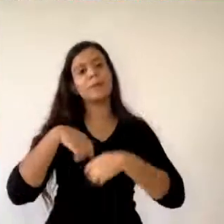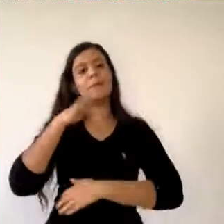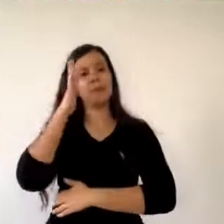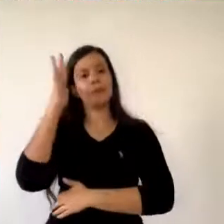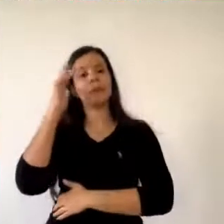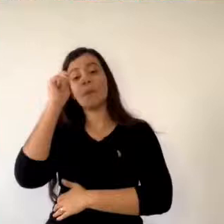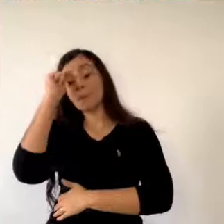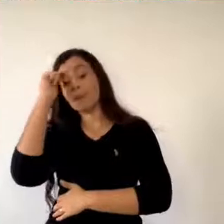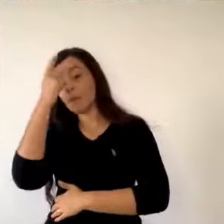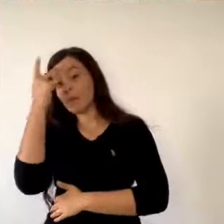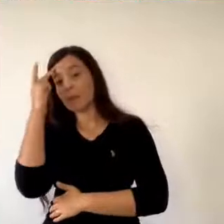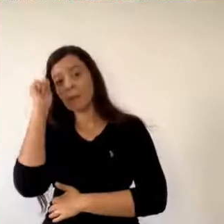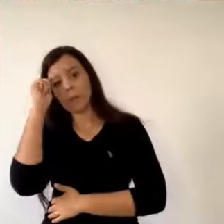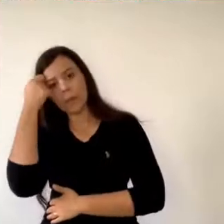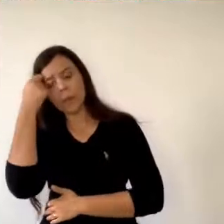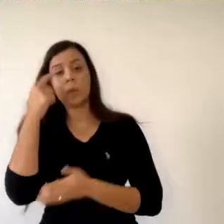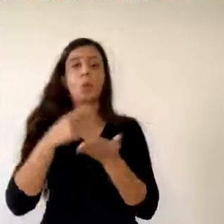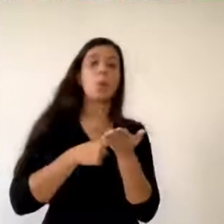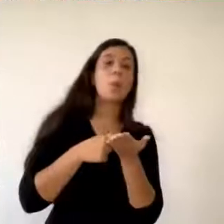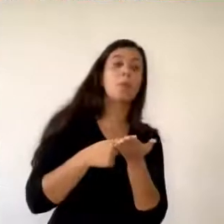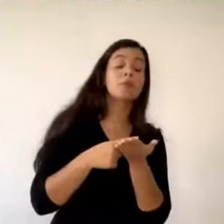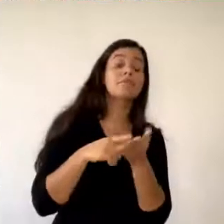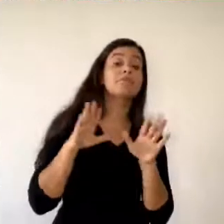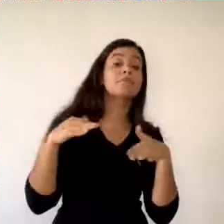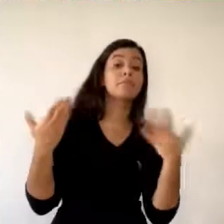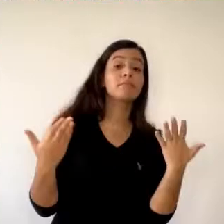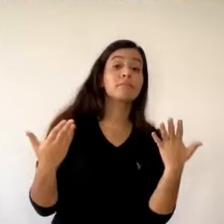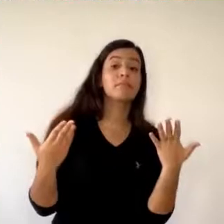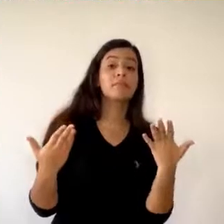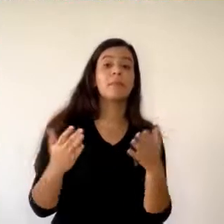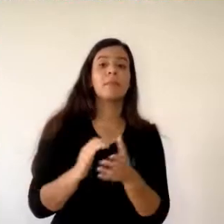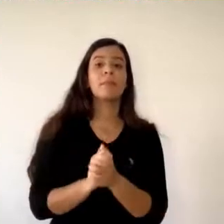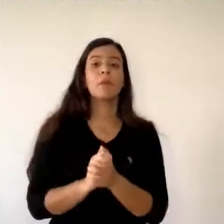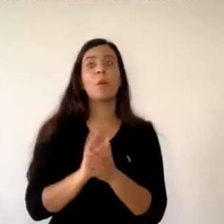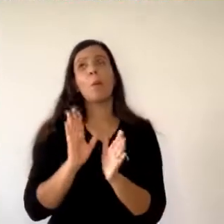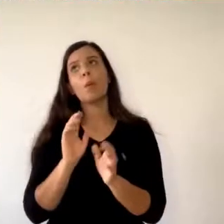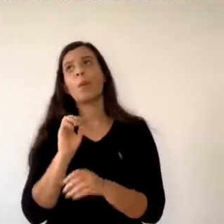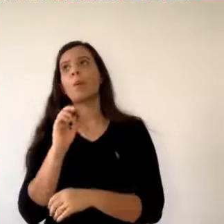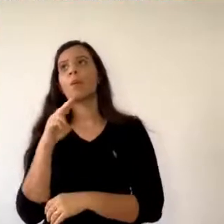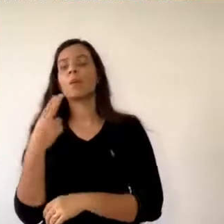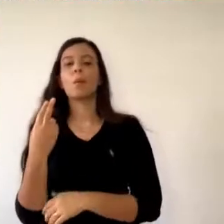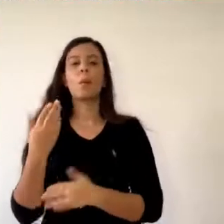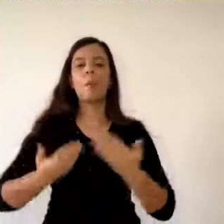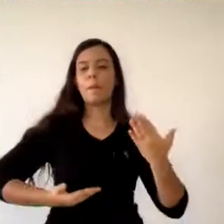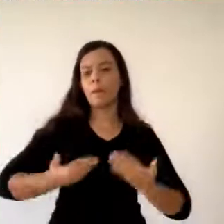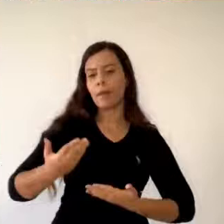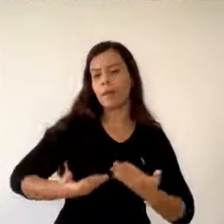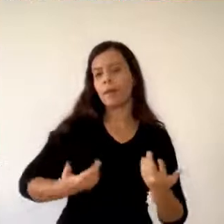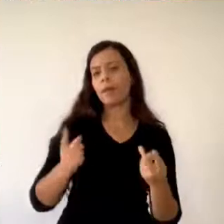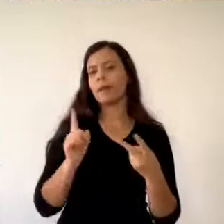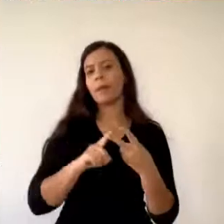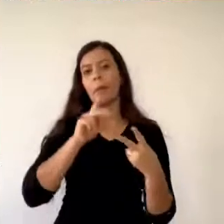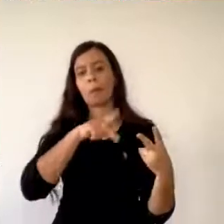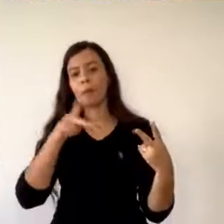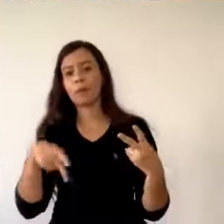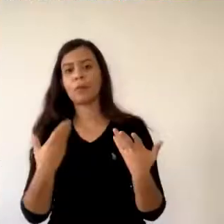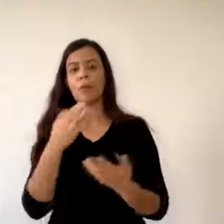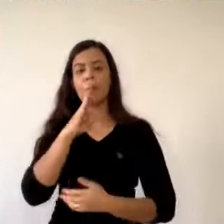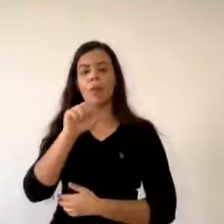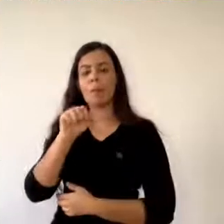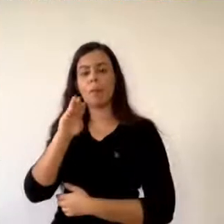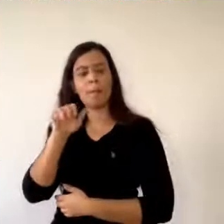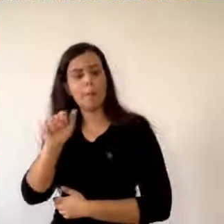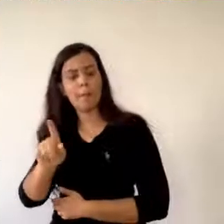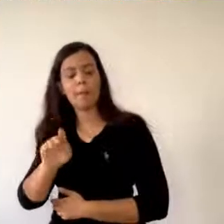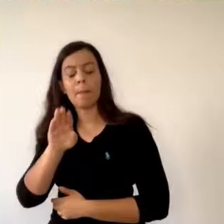something? Black people who are not a part of your social circle, who are not maids